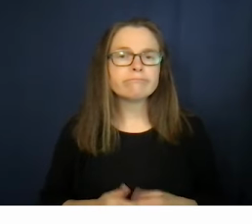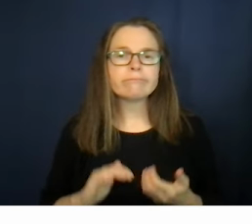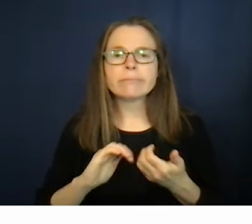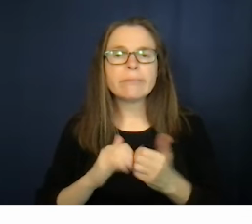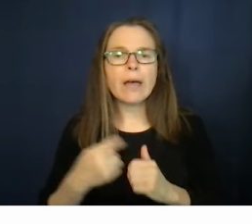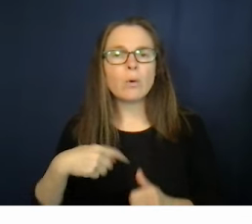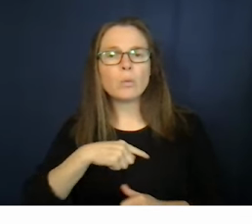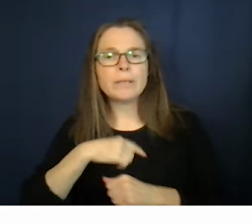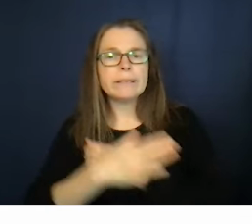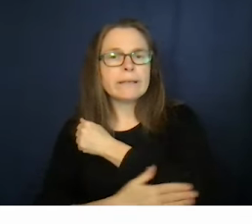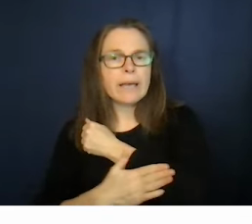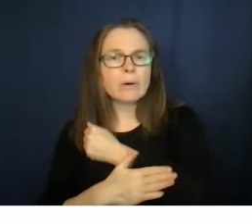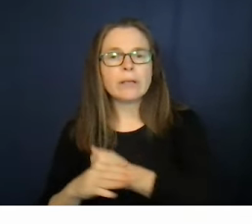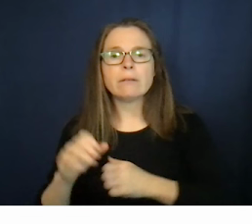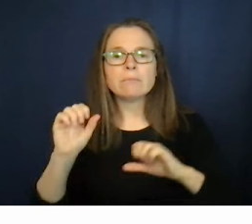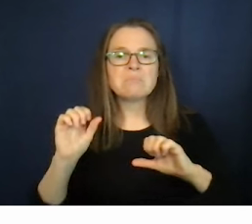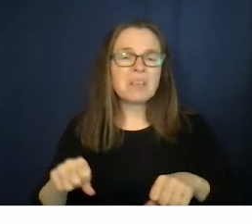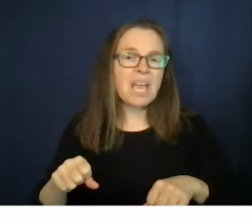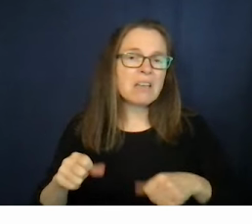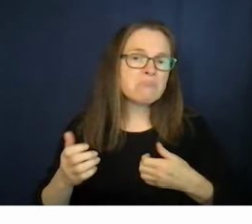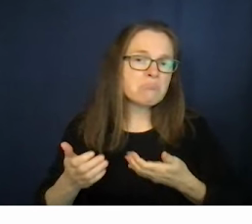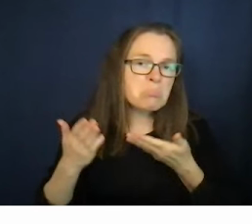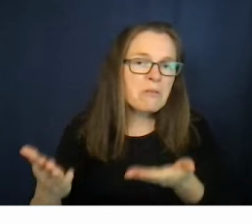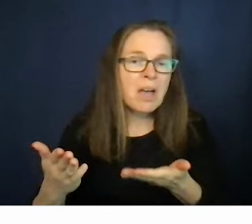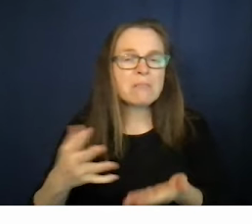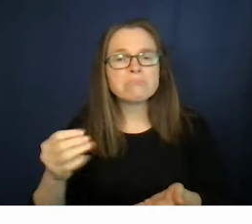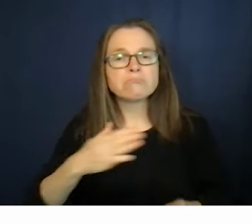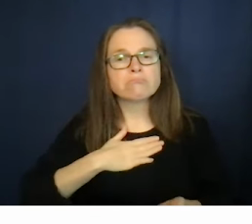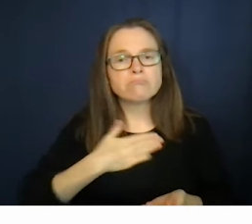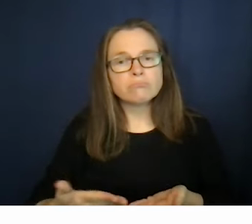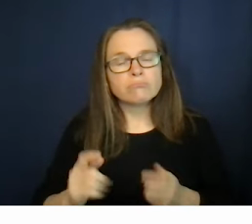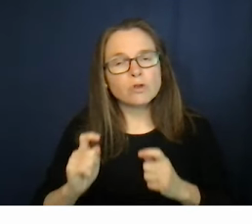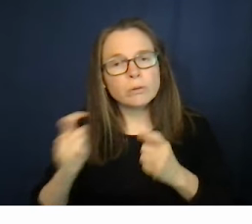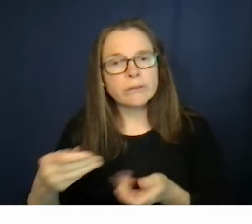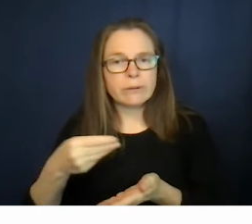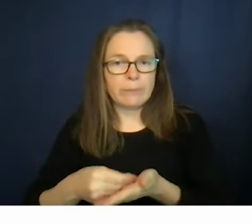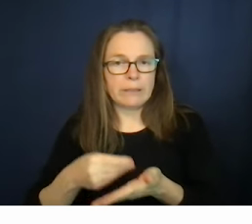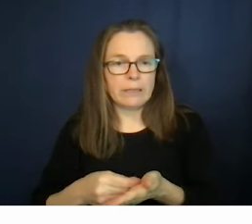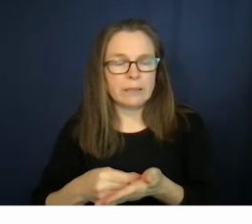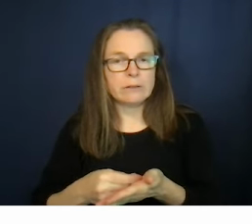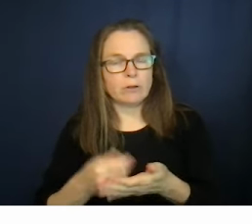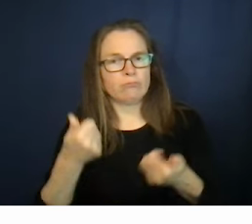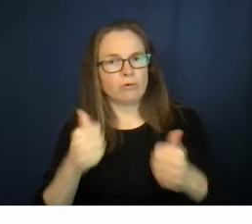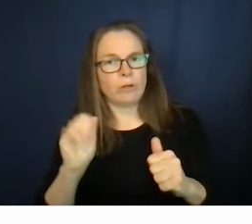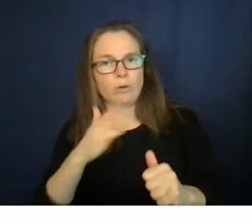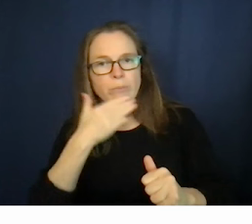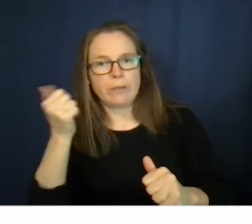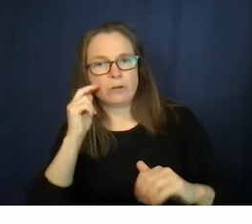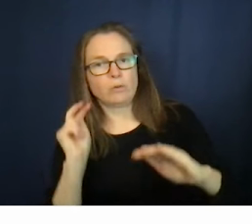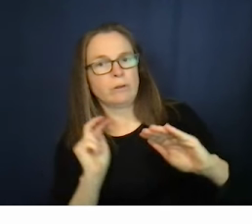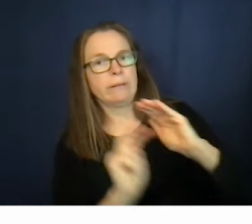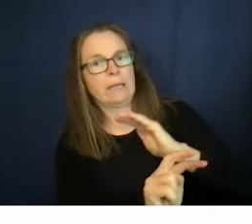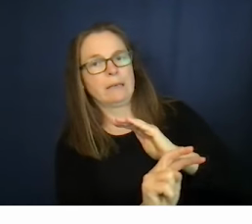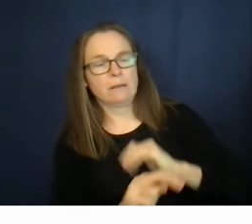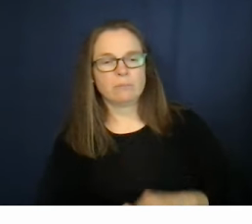is willing and able to provide funding for. So thinking ahead, and let's talk a little bit about